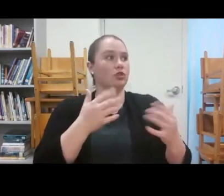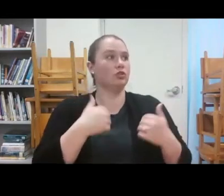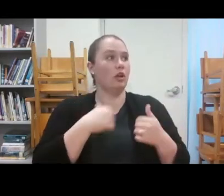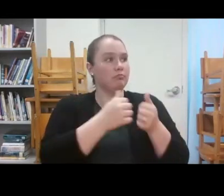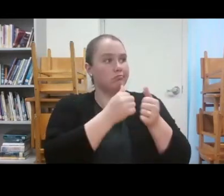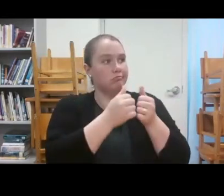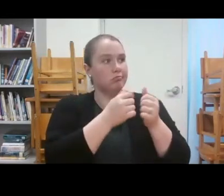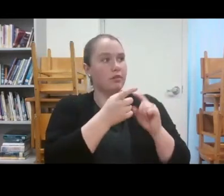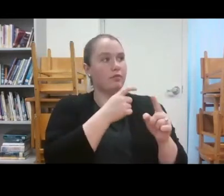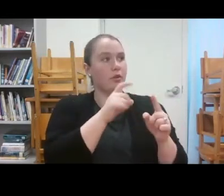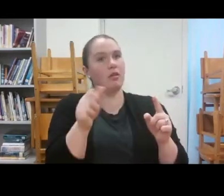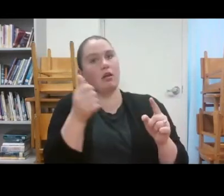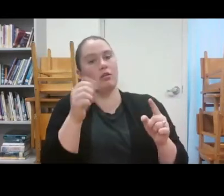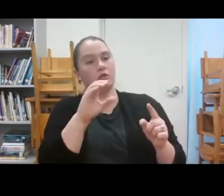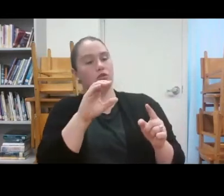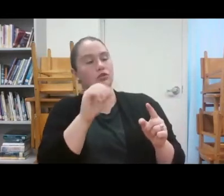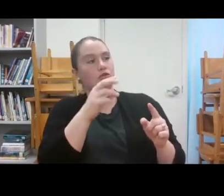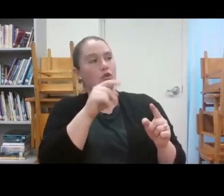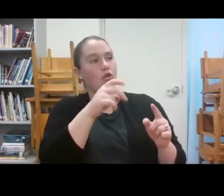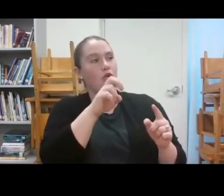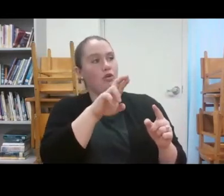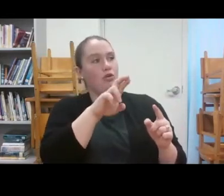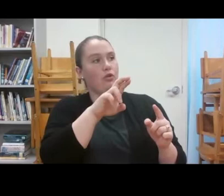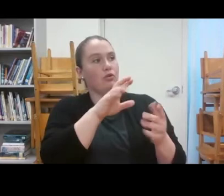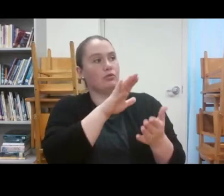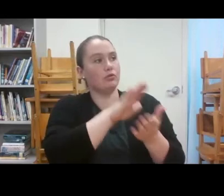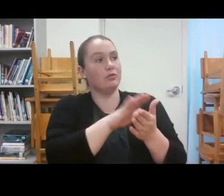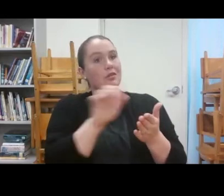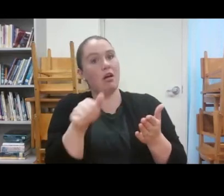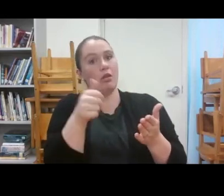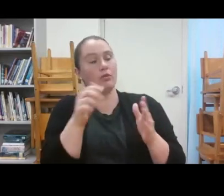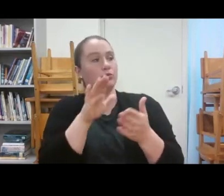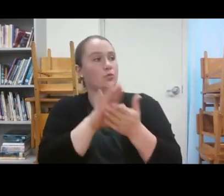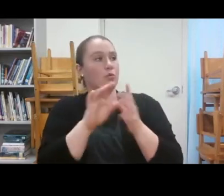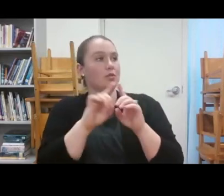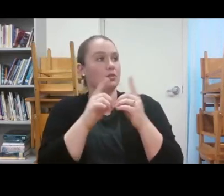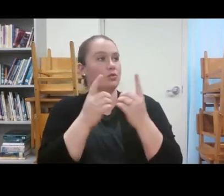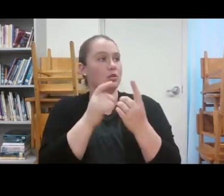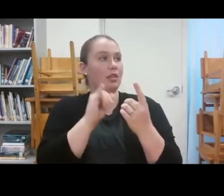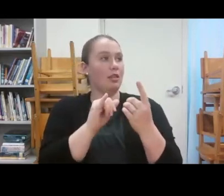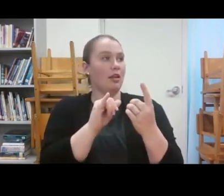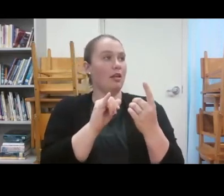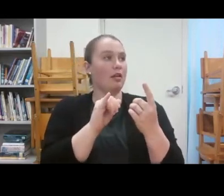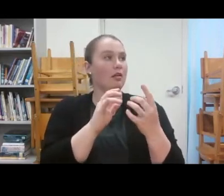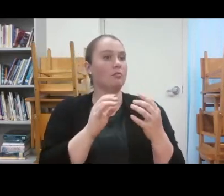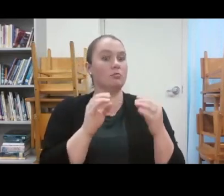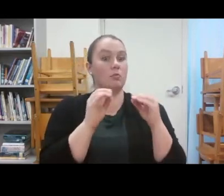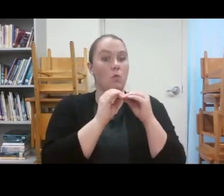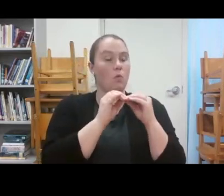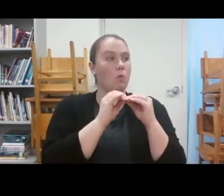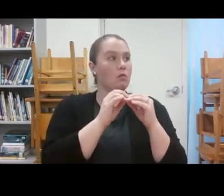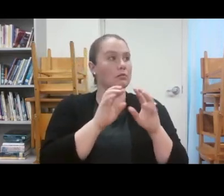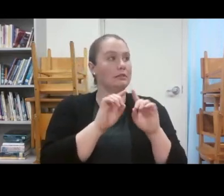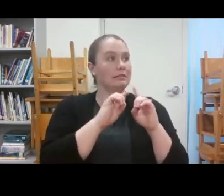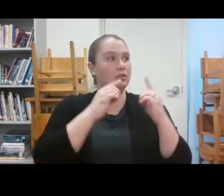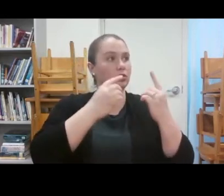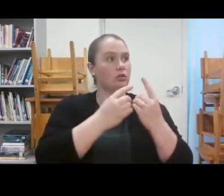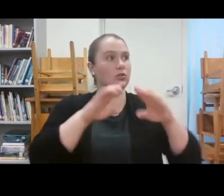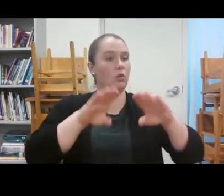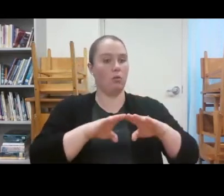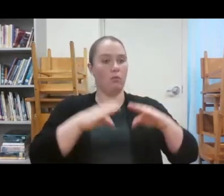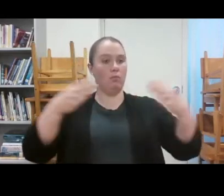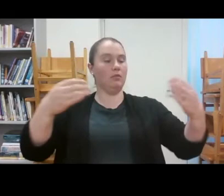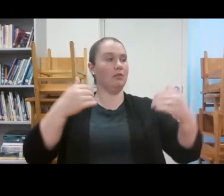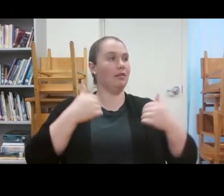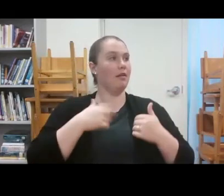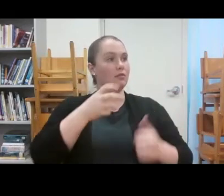from the charter schools and even from surrounding school districts that are now, you know, more and more surrounding districts are opening up